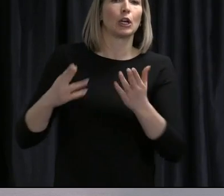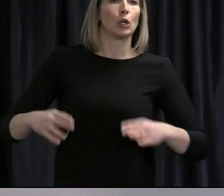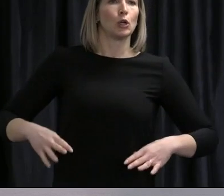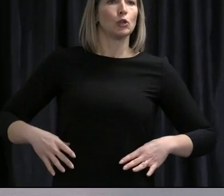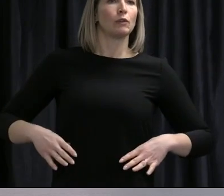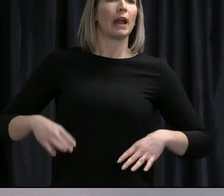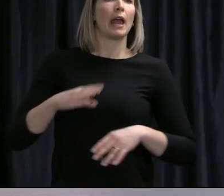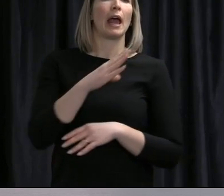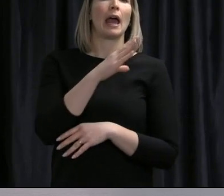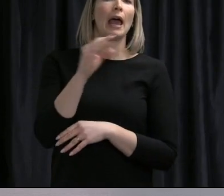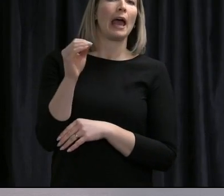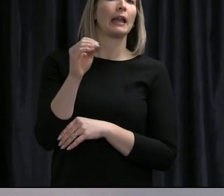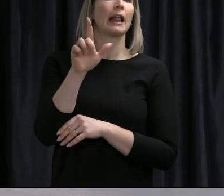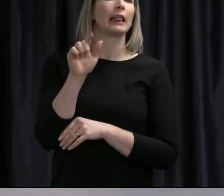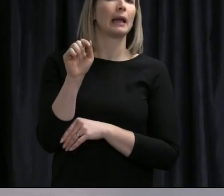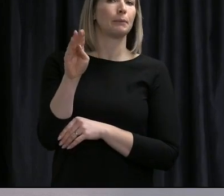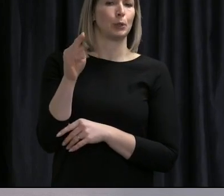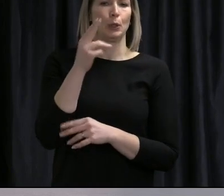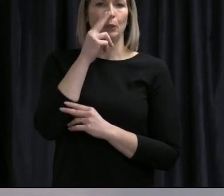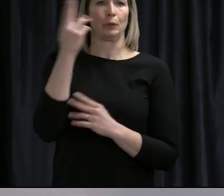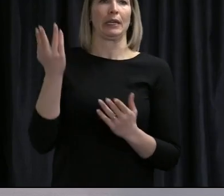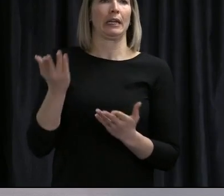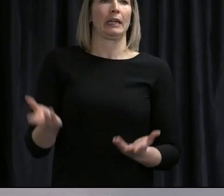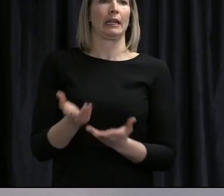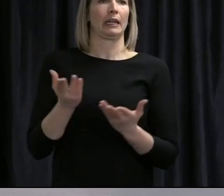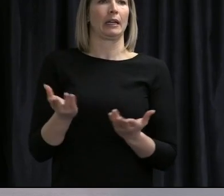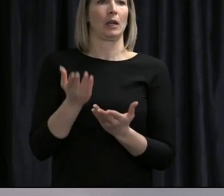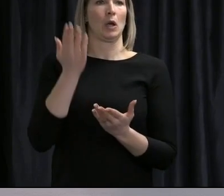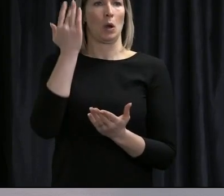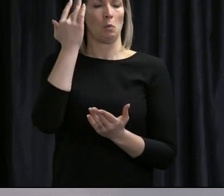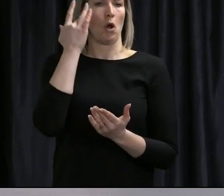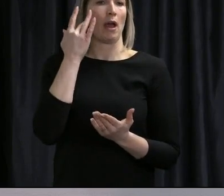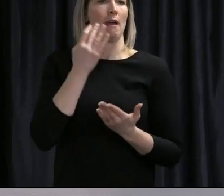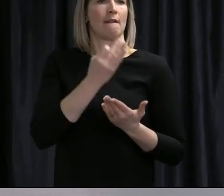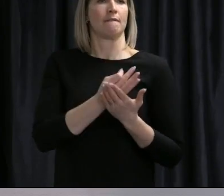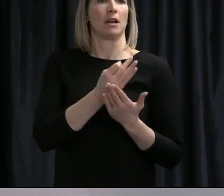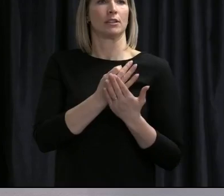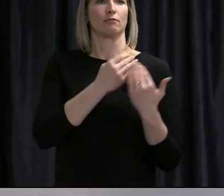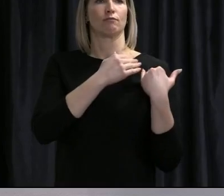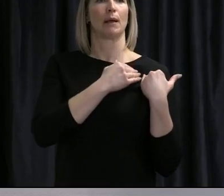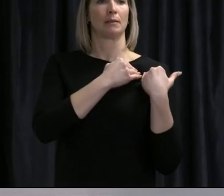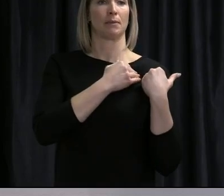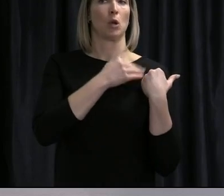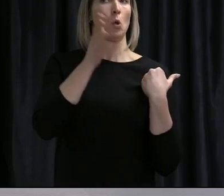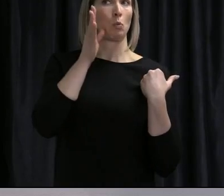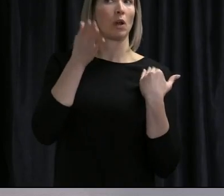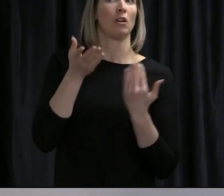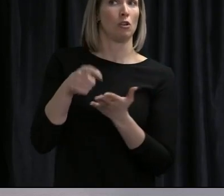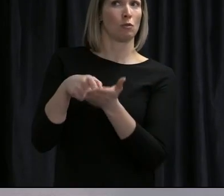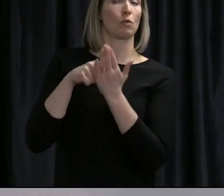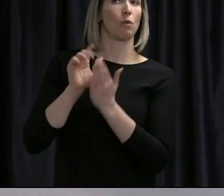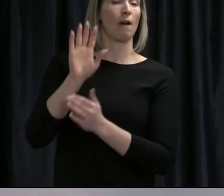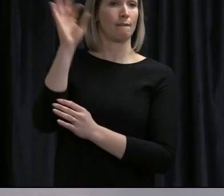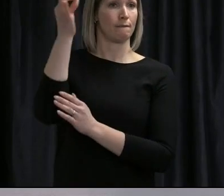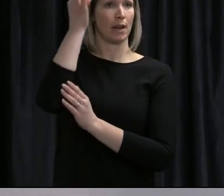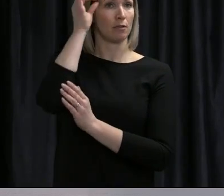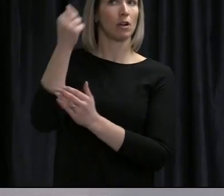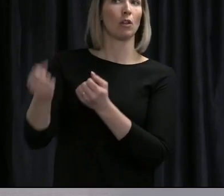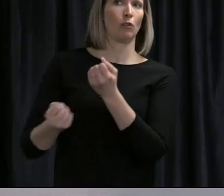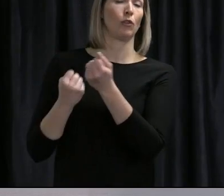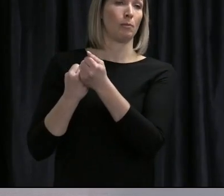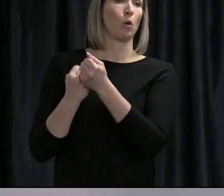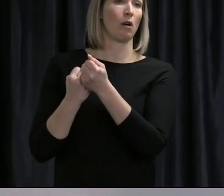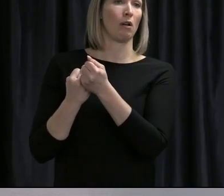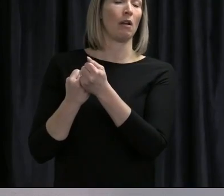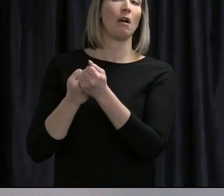little unique to some other provinces as well, that the financial capacity that we have in place, we're going to need a very different response